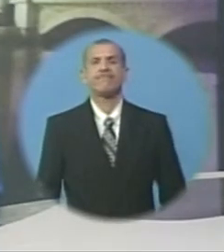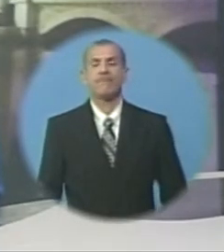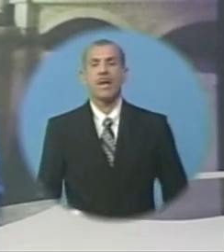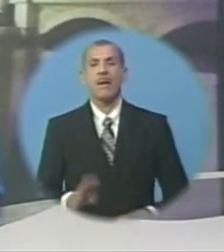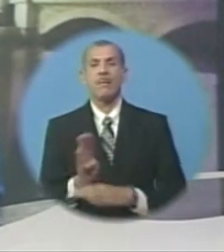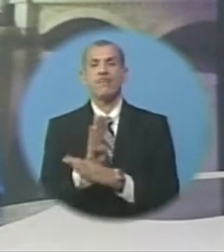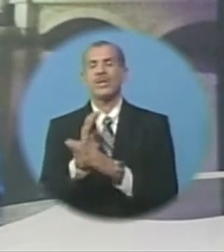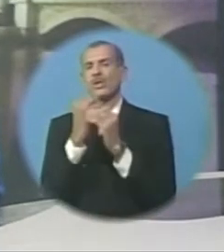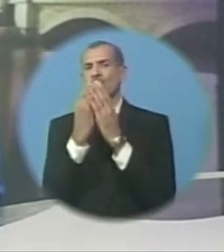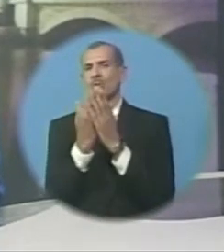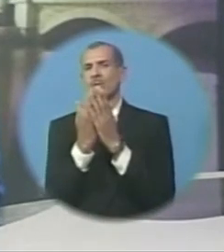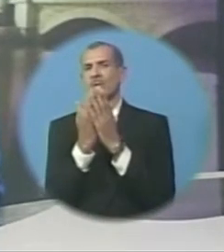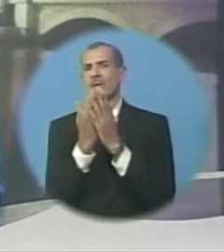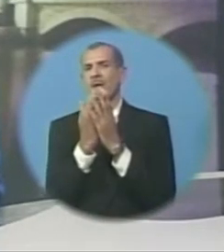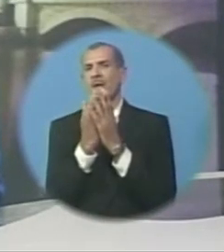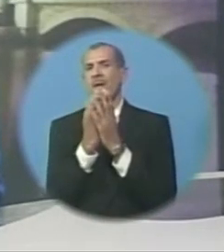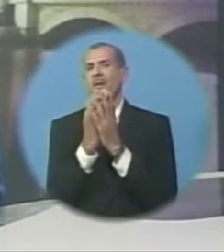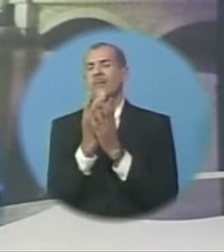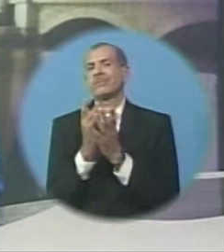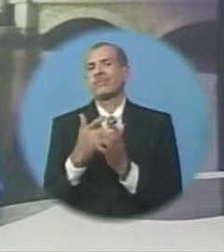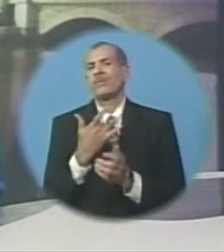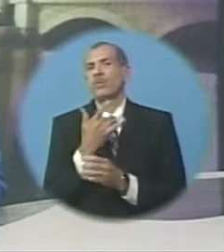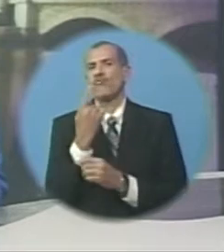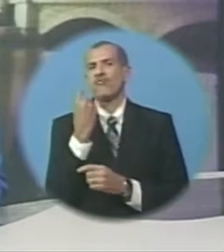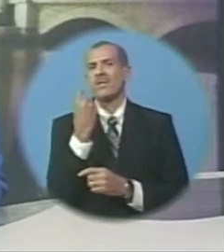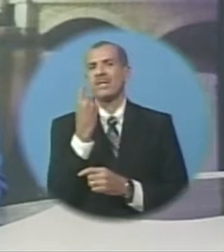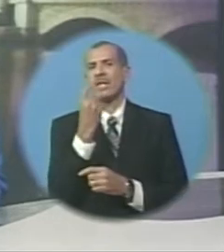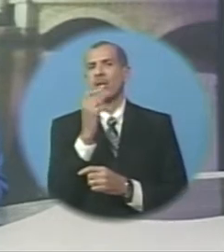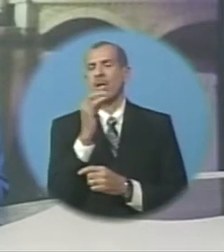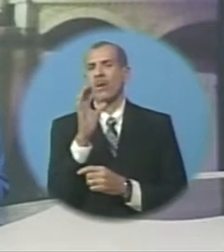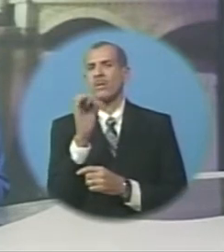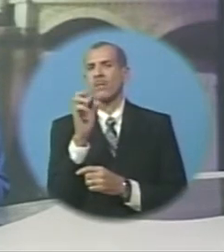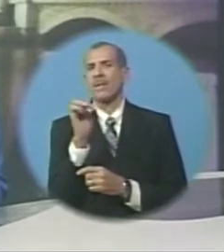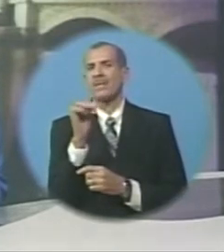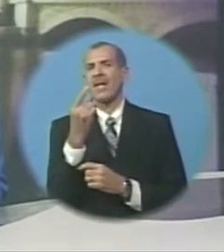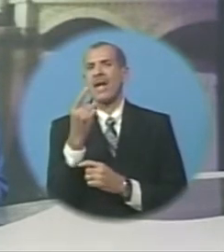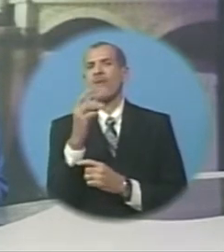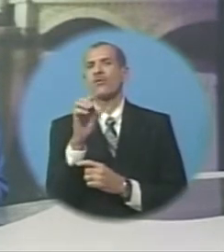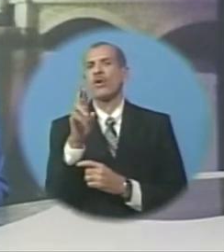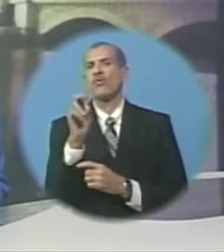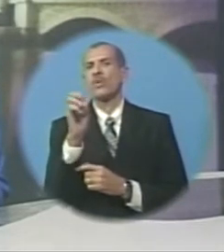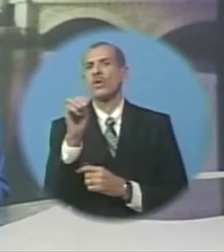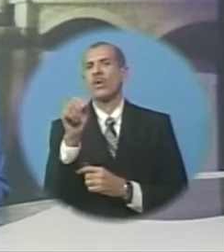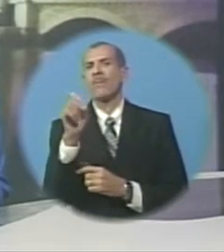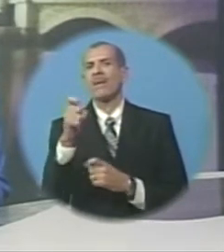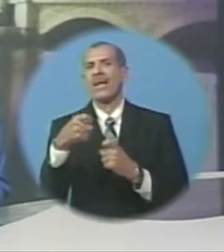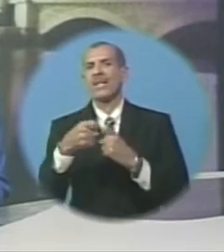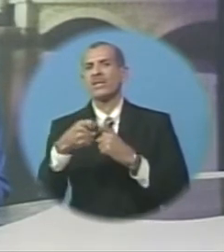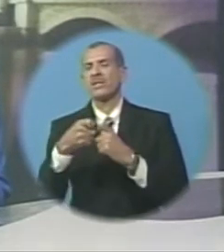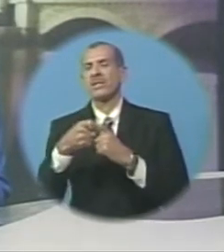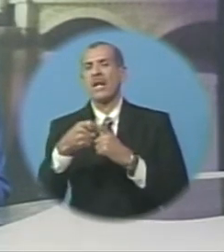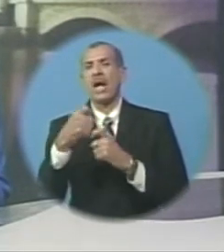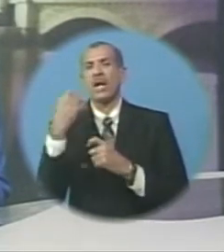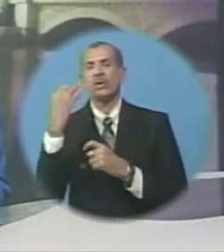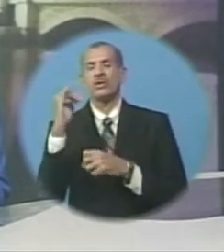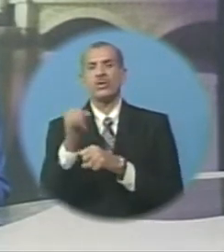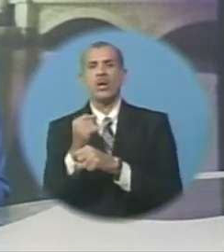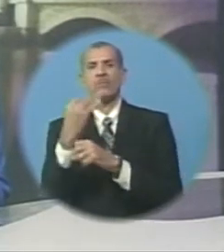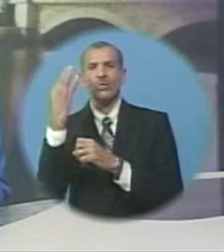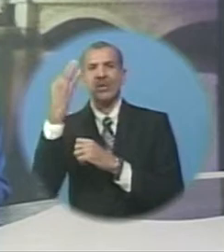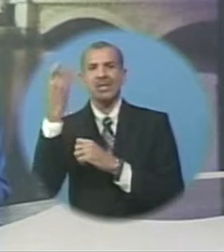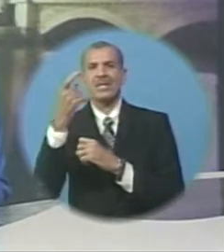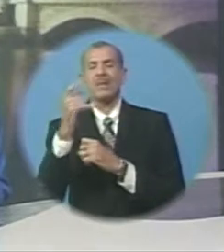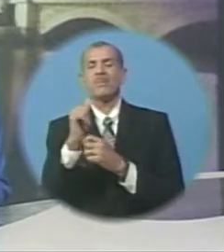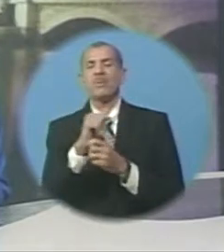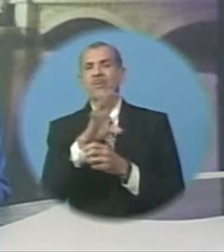In business tonight, moved by recent comments about the potential of the renewable energy sector and job creation, players in the industry